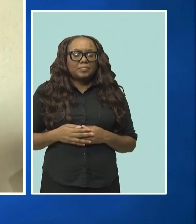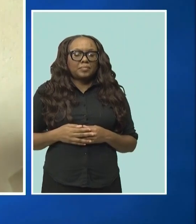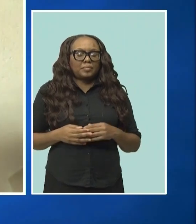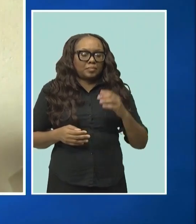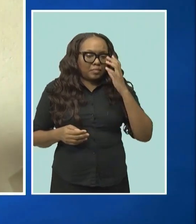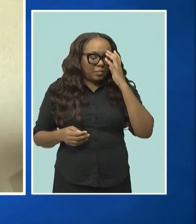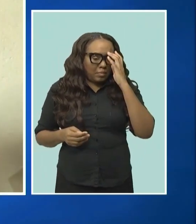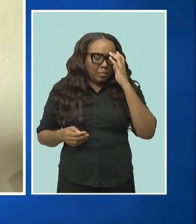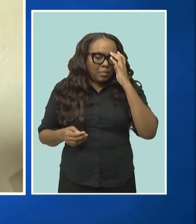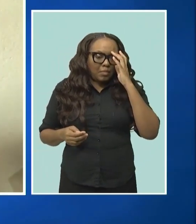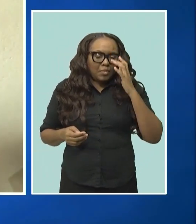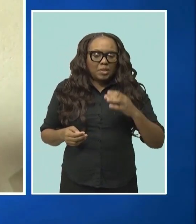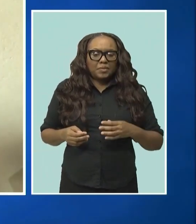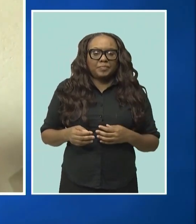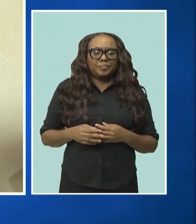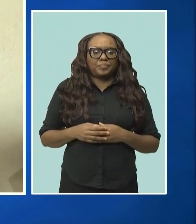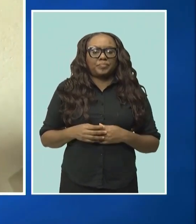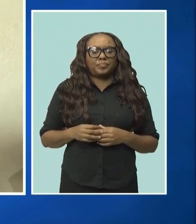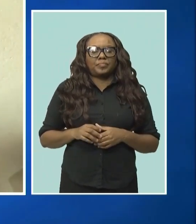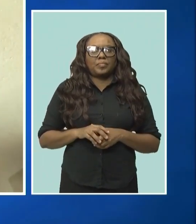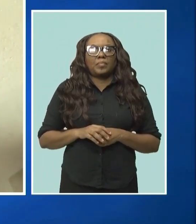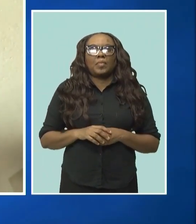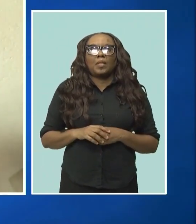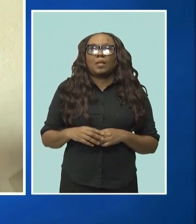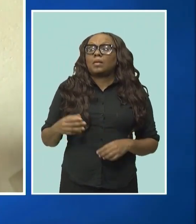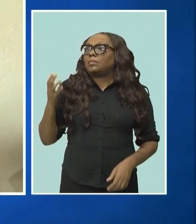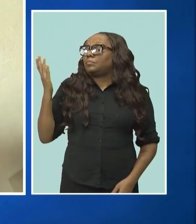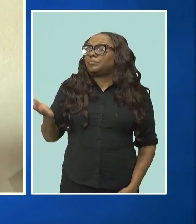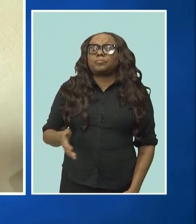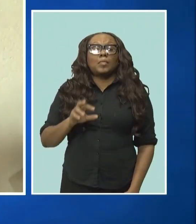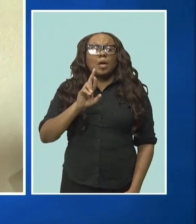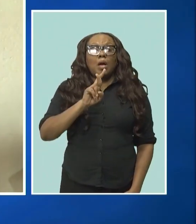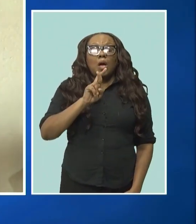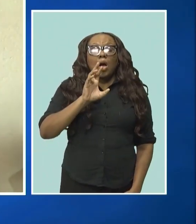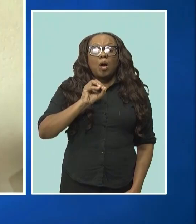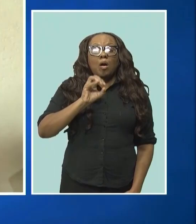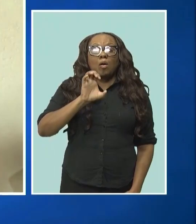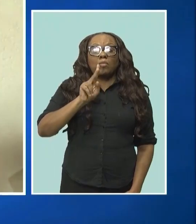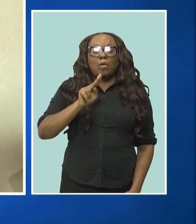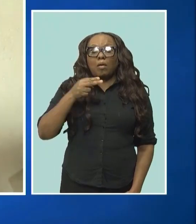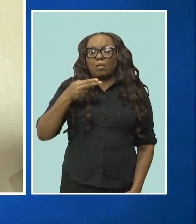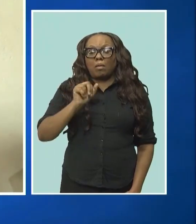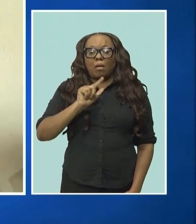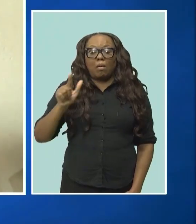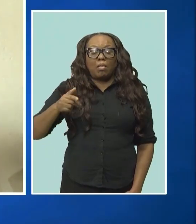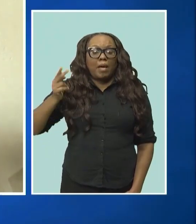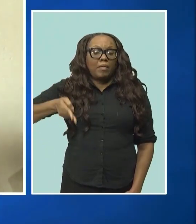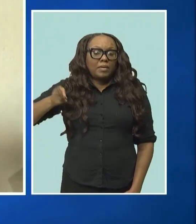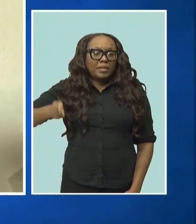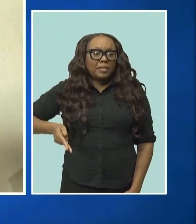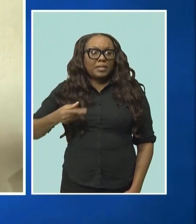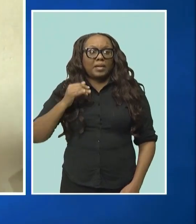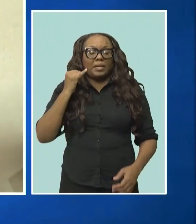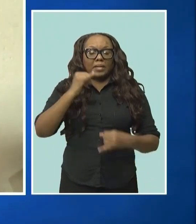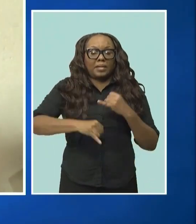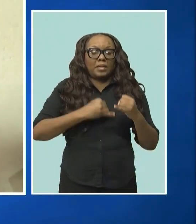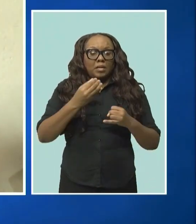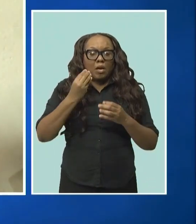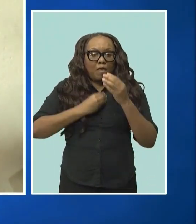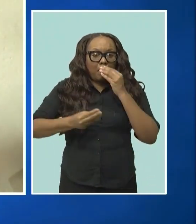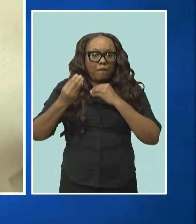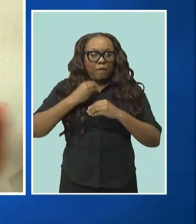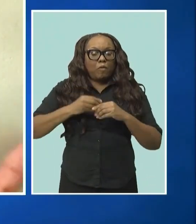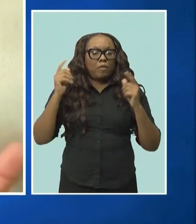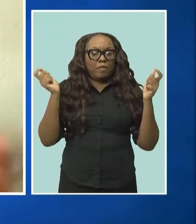The Rock Hall Heritage and International Food Fair is a combination of two events we had last year, and due